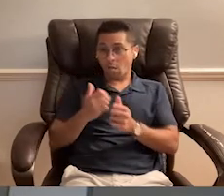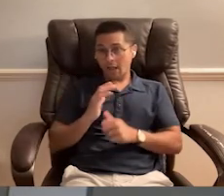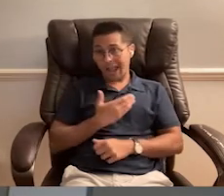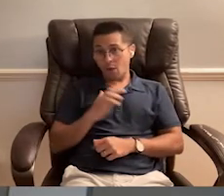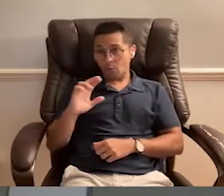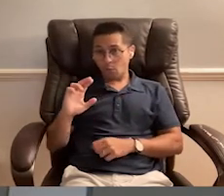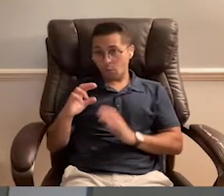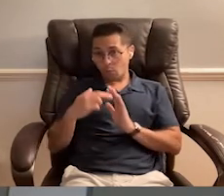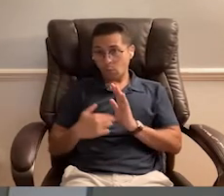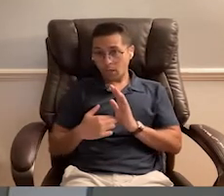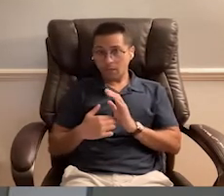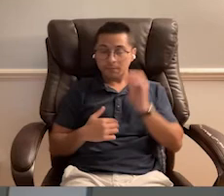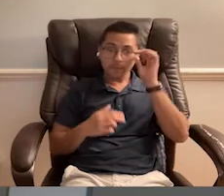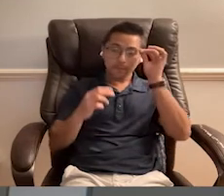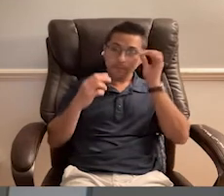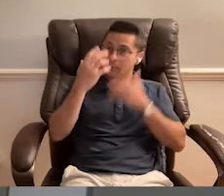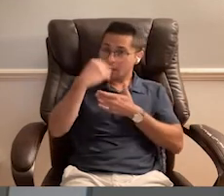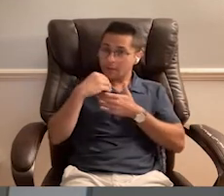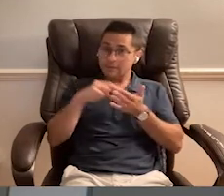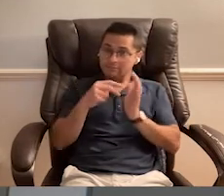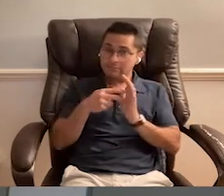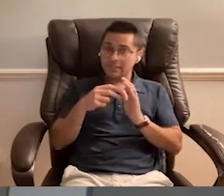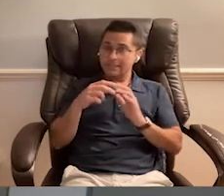diagnosis. Now, pursuant to our rule,